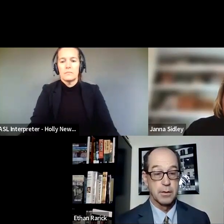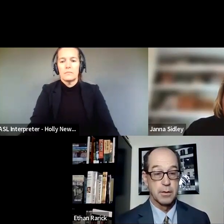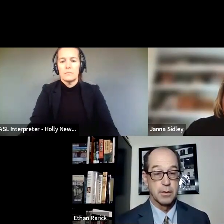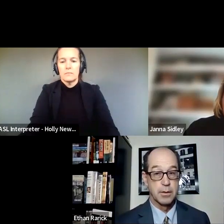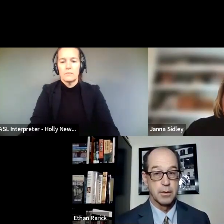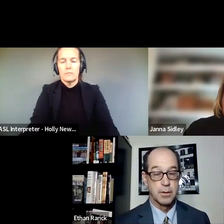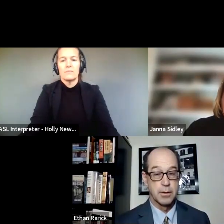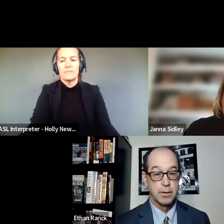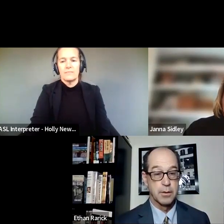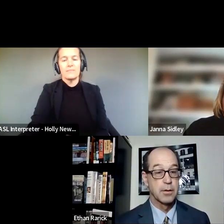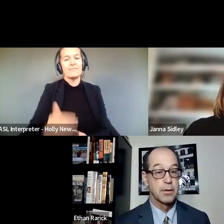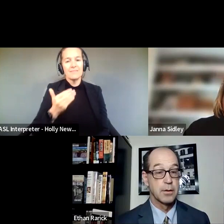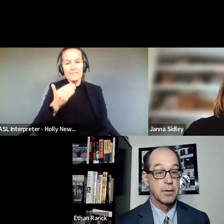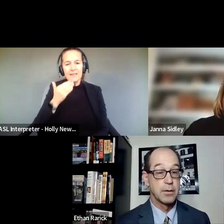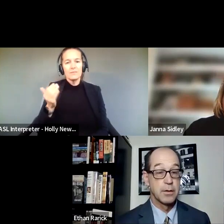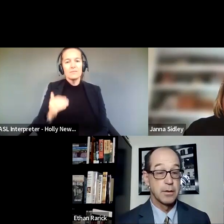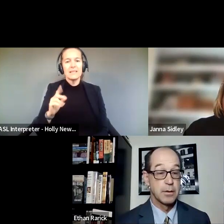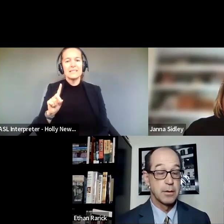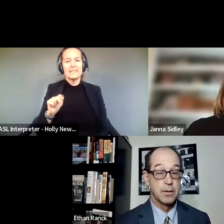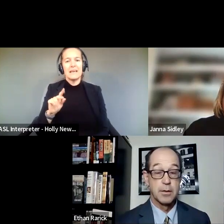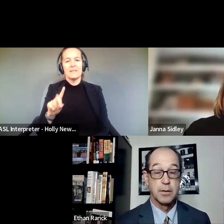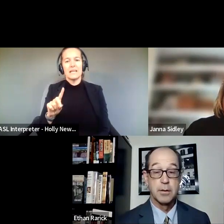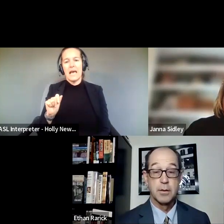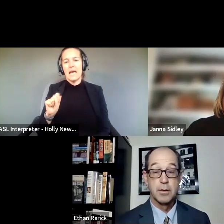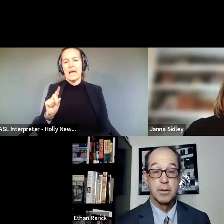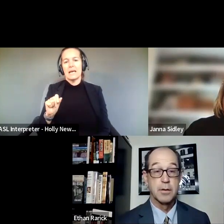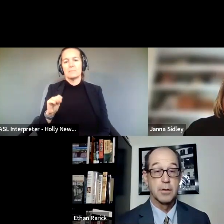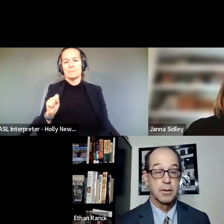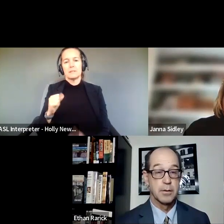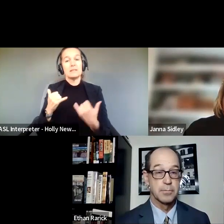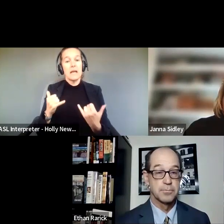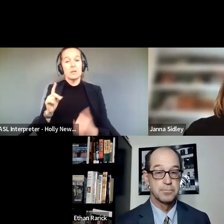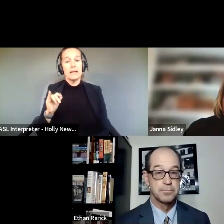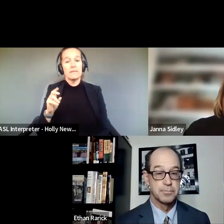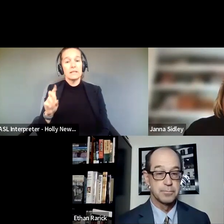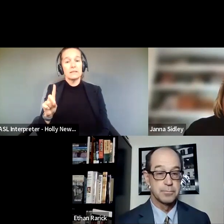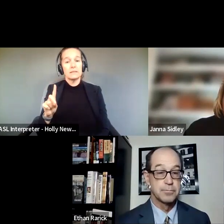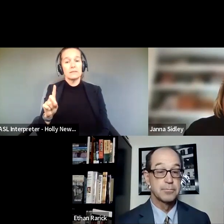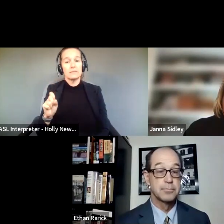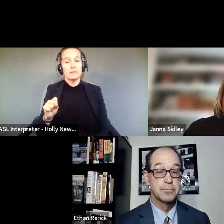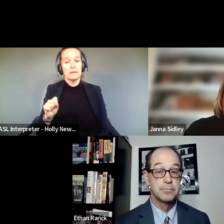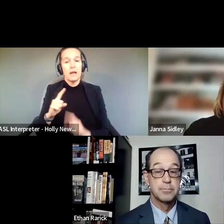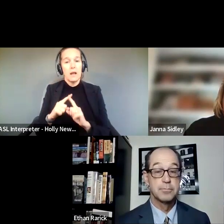Thank you. Next, we're going to move on to David Adams. David, you should now have the ability to unmute yourself.